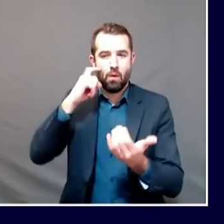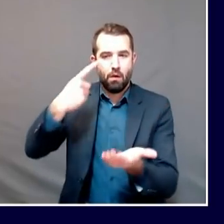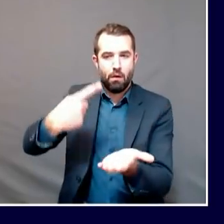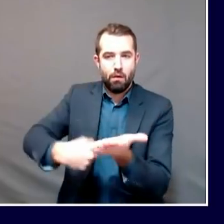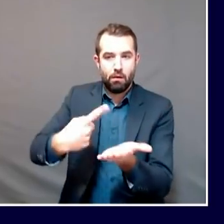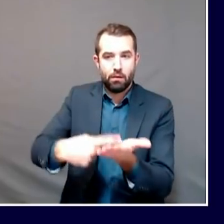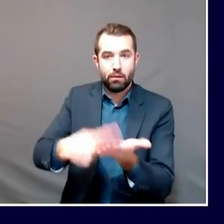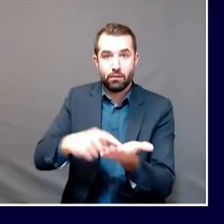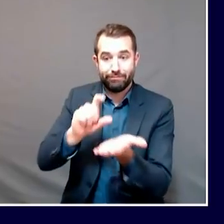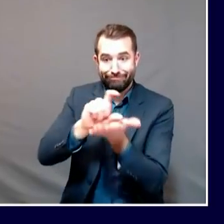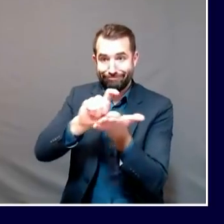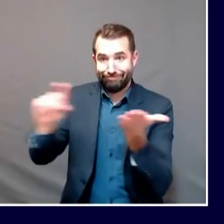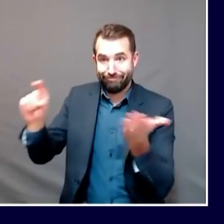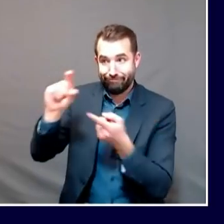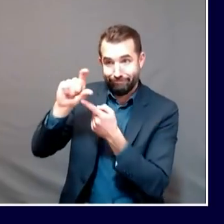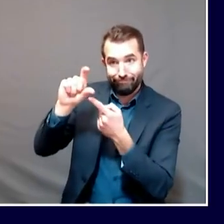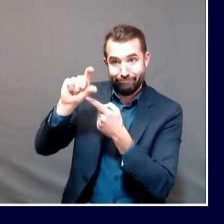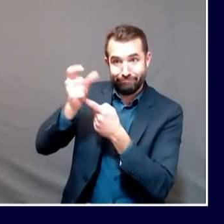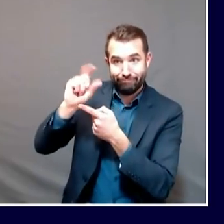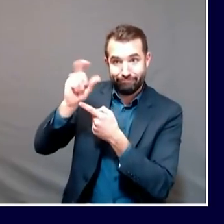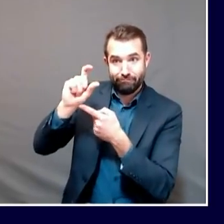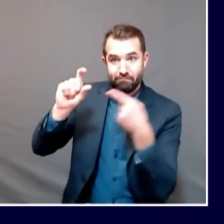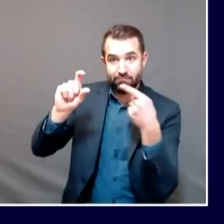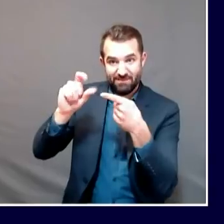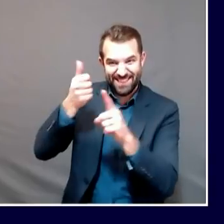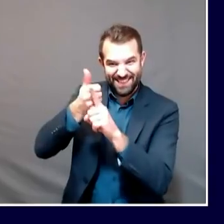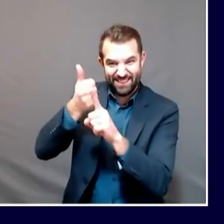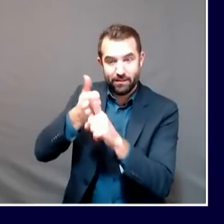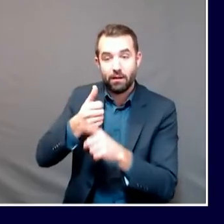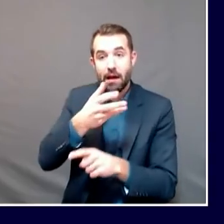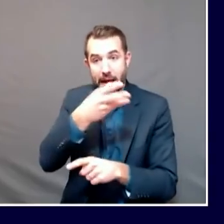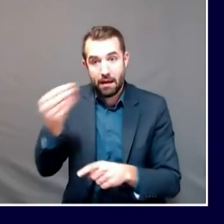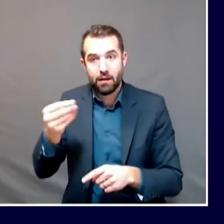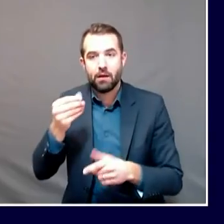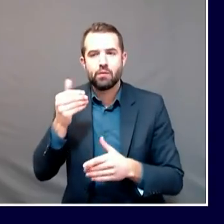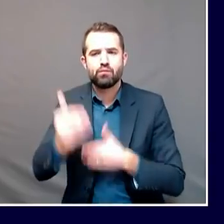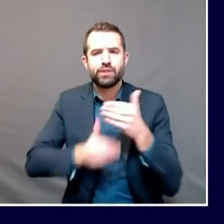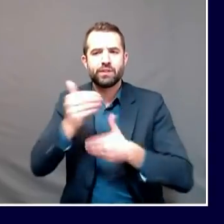from time to time is to consolidate the most frequently asked